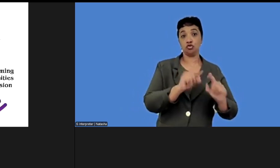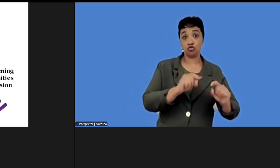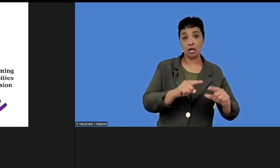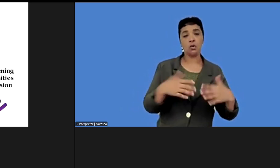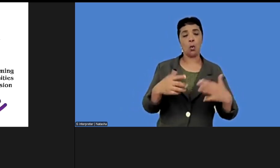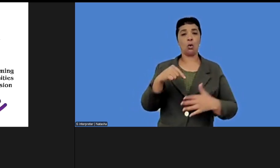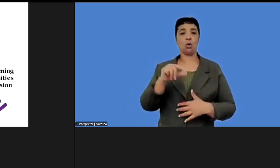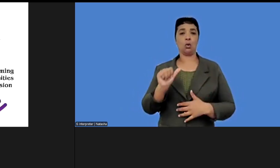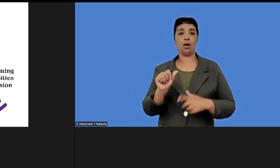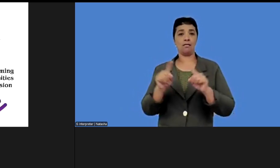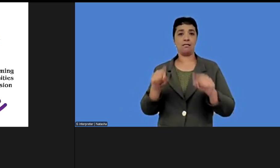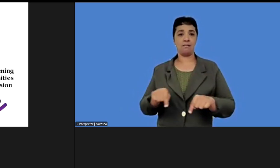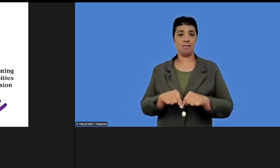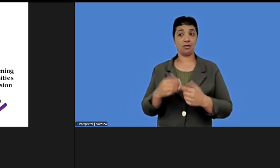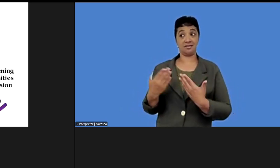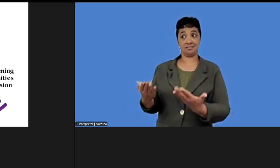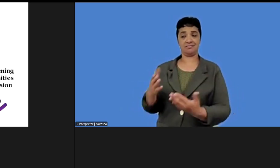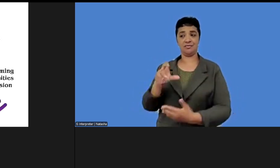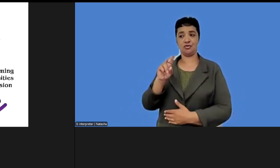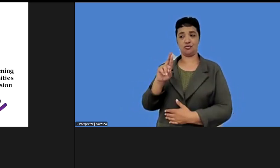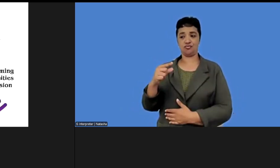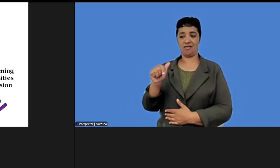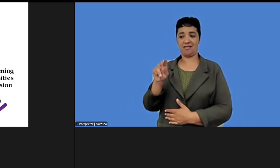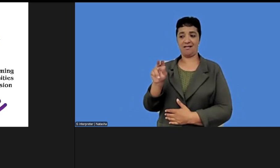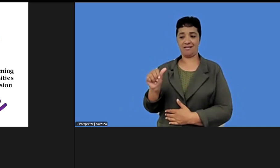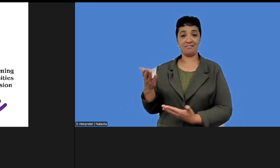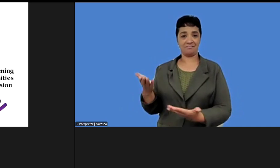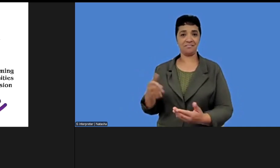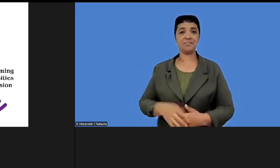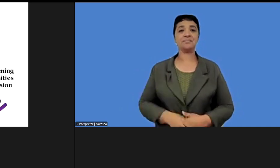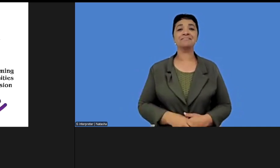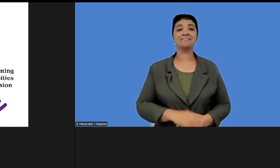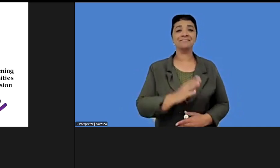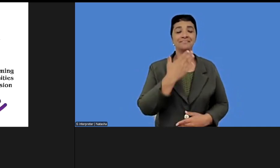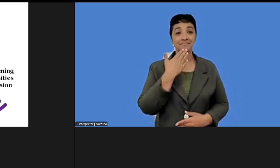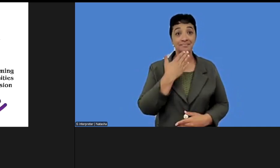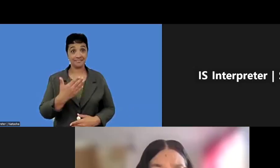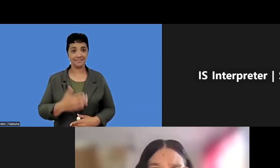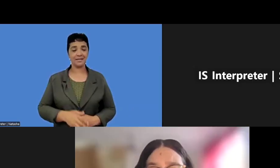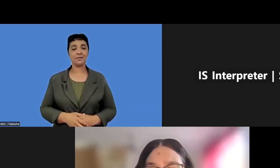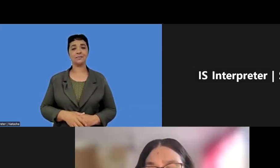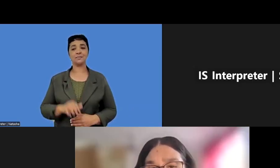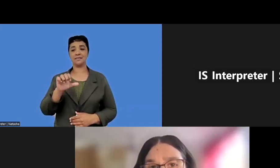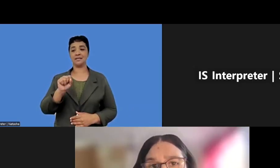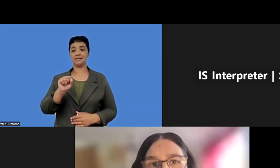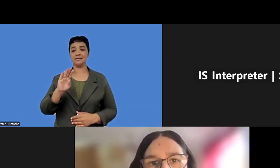box. Jagna, please go ahead. Thank you. Yes, thank you very much, Sabiha.